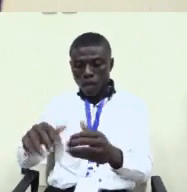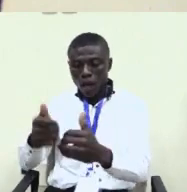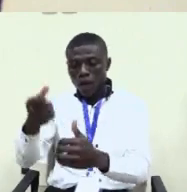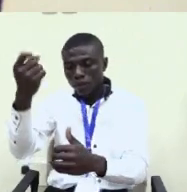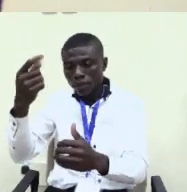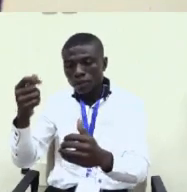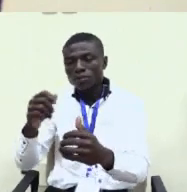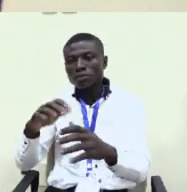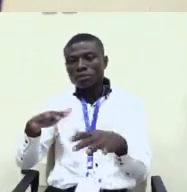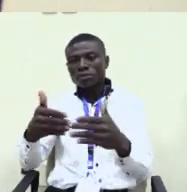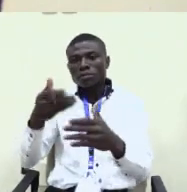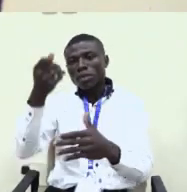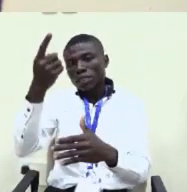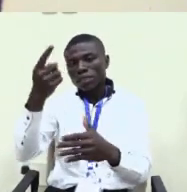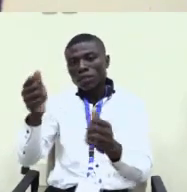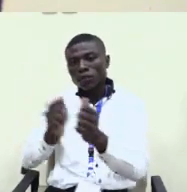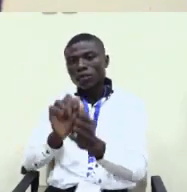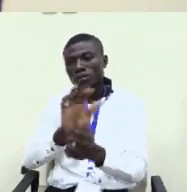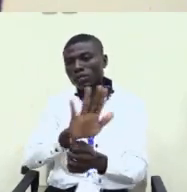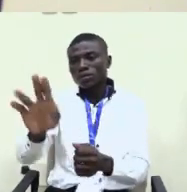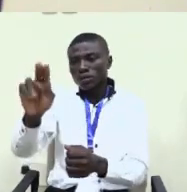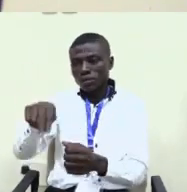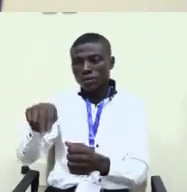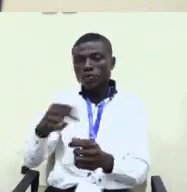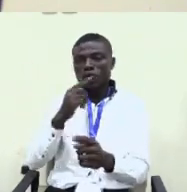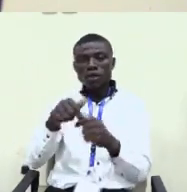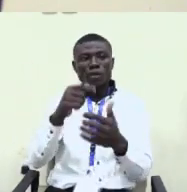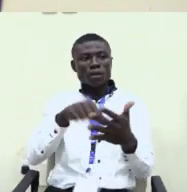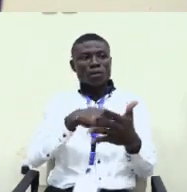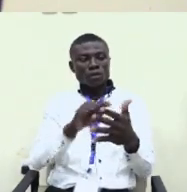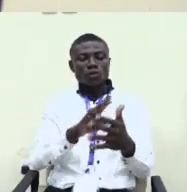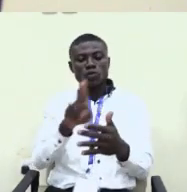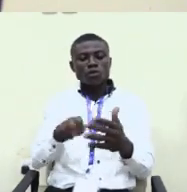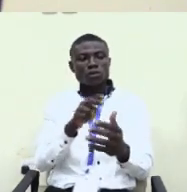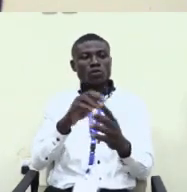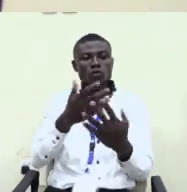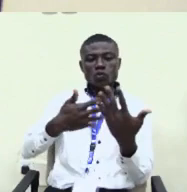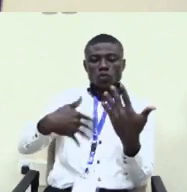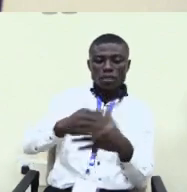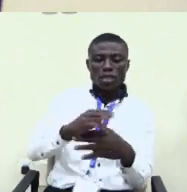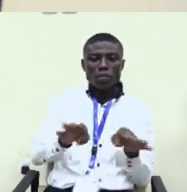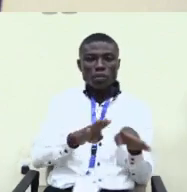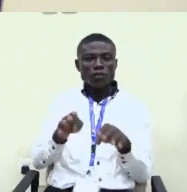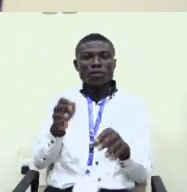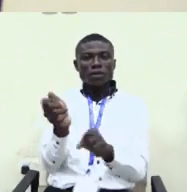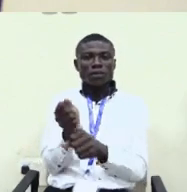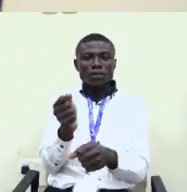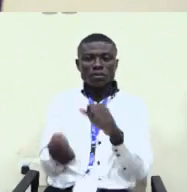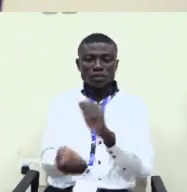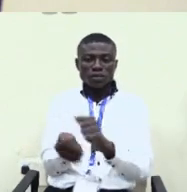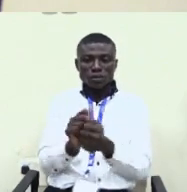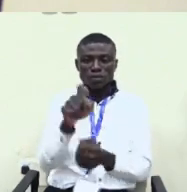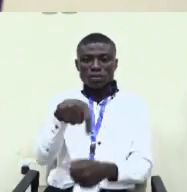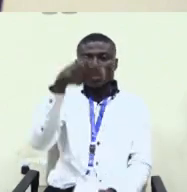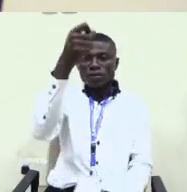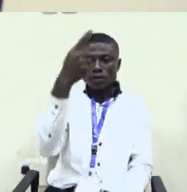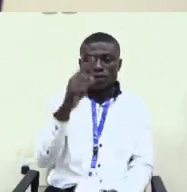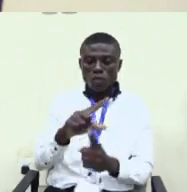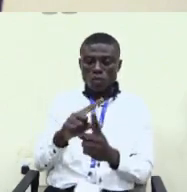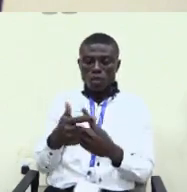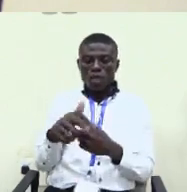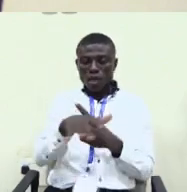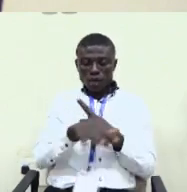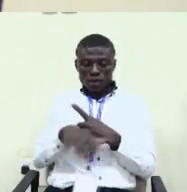because we are talking about stigma and then discrimination, and also using social behavior change. So you need to understand the